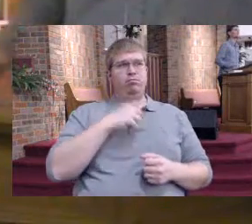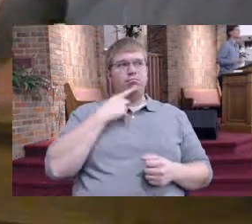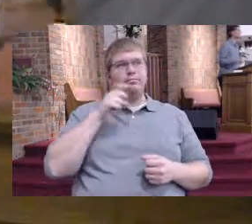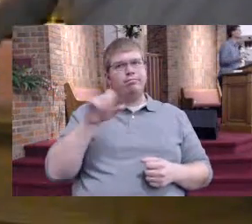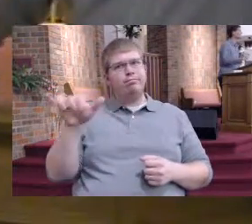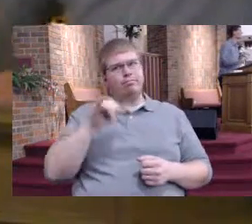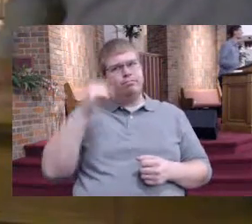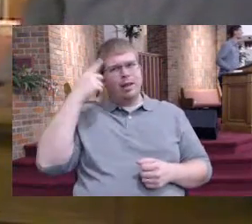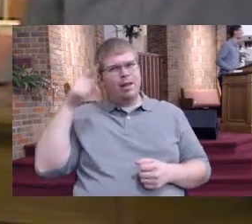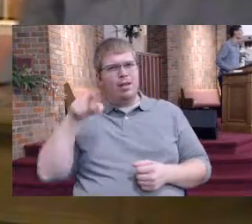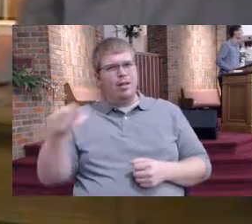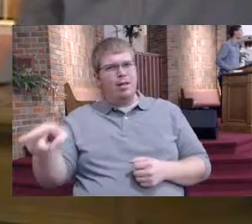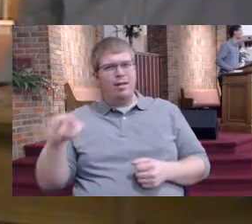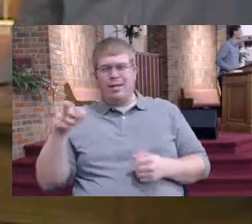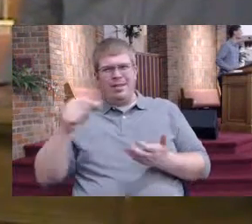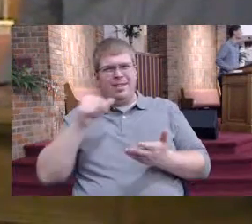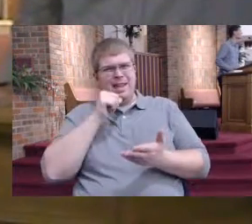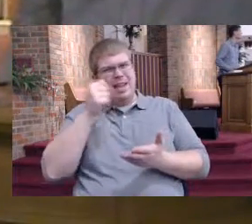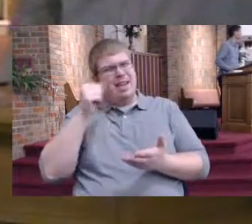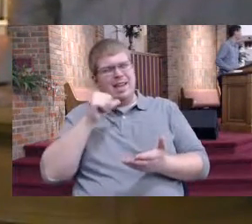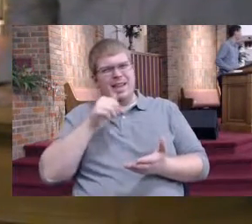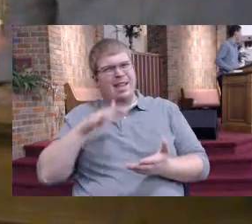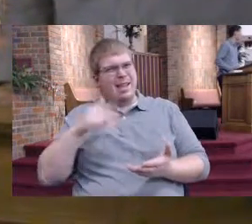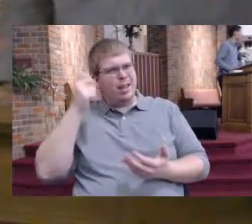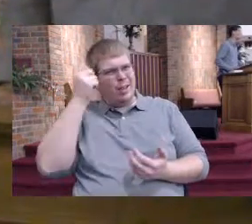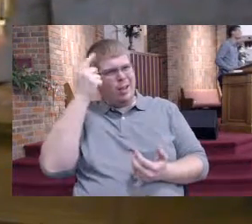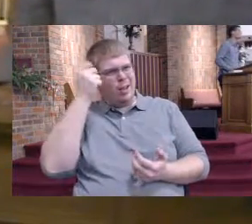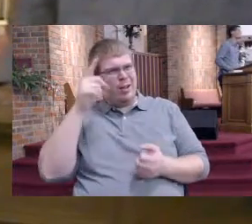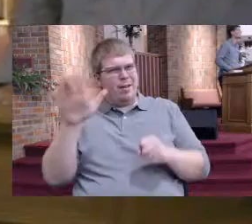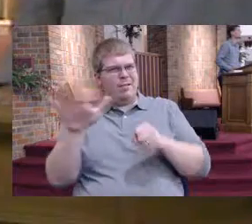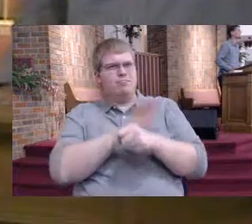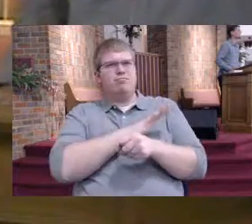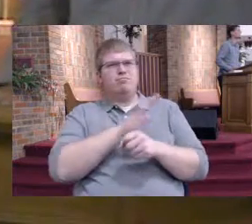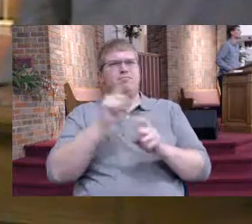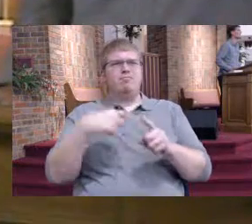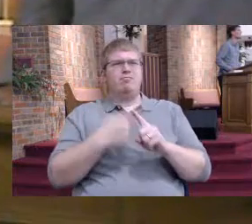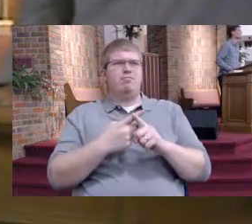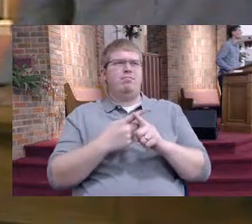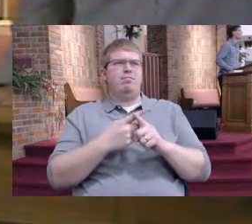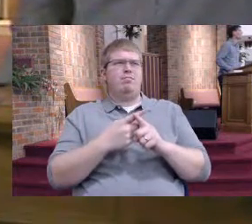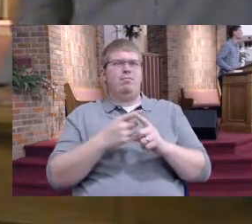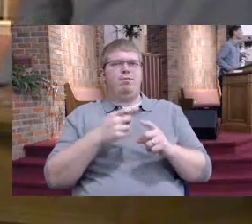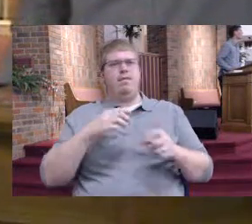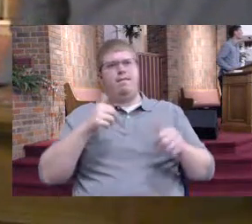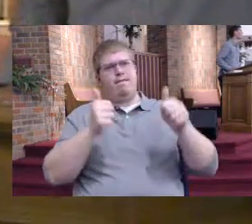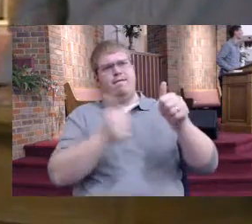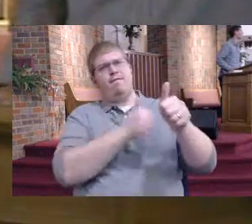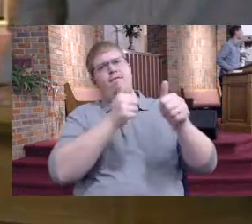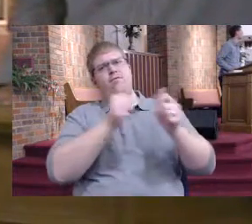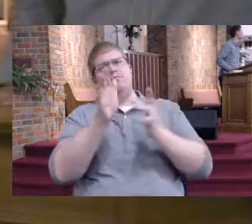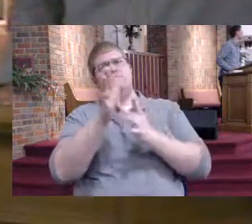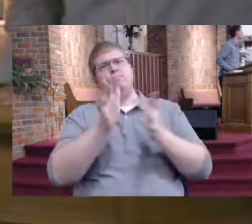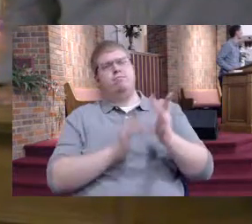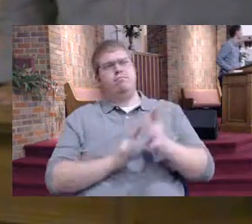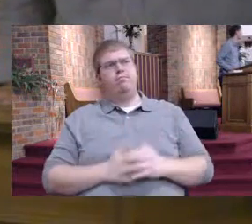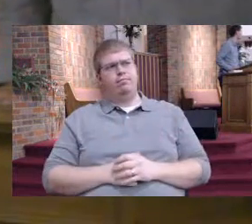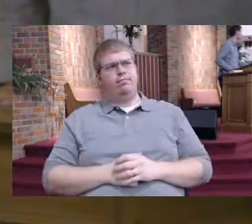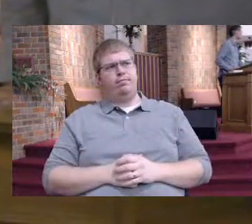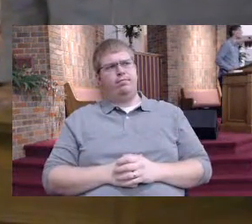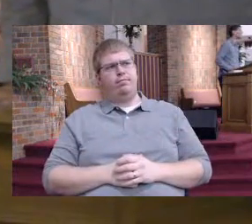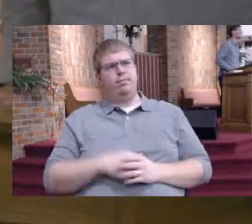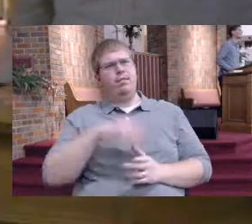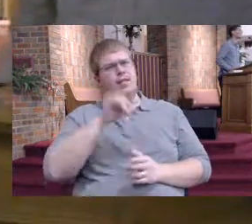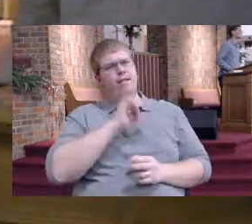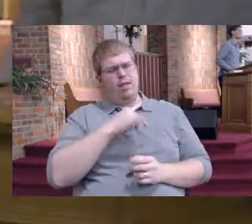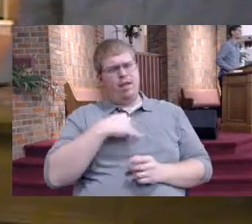what it means to be followers of Christ. So that's Michael, and I guess if I had even just one prayer request, it would